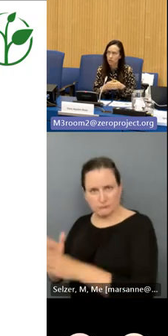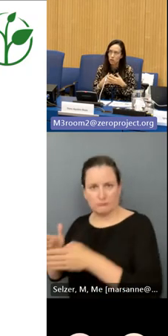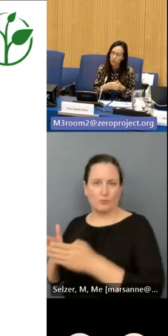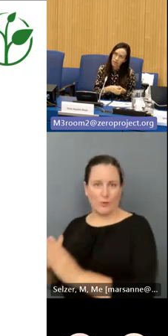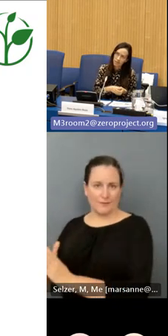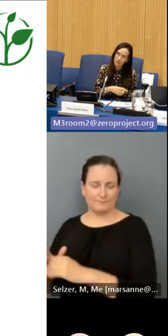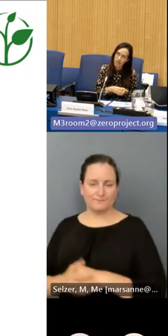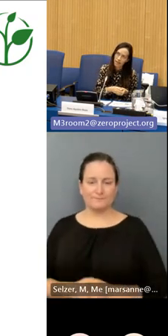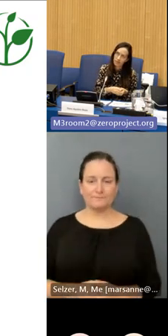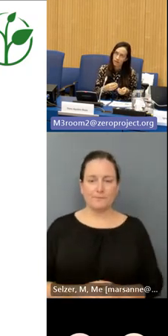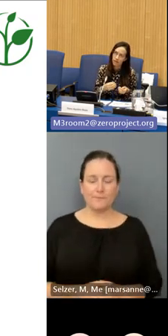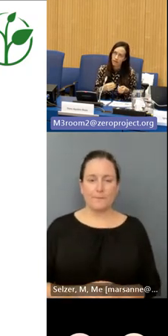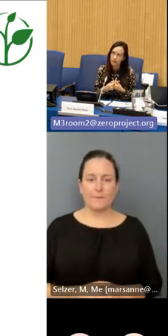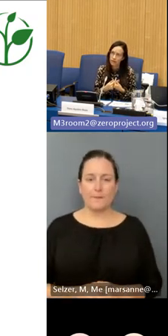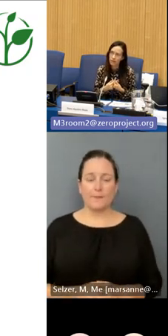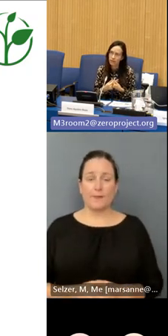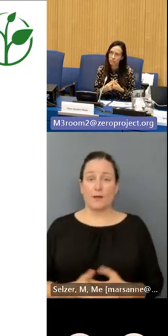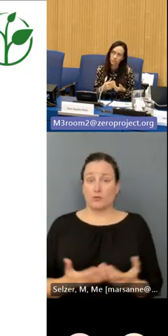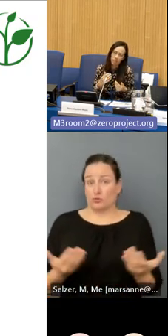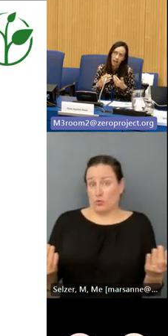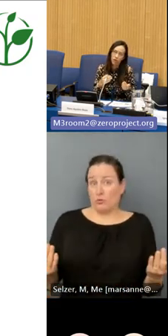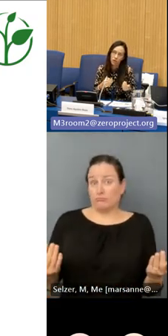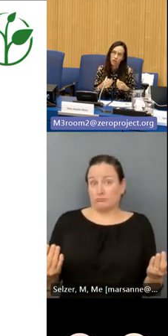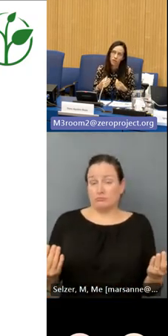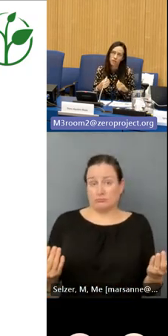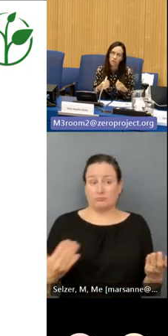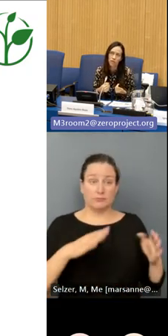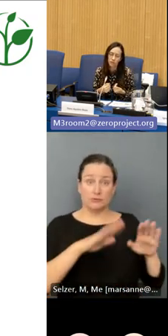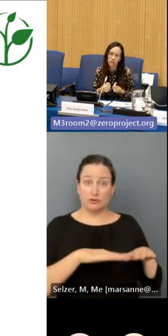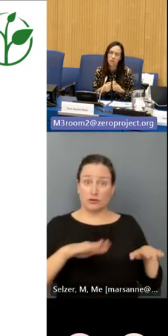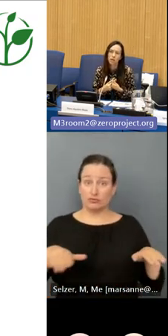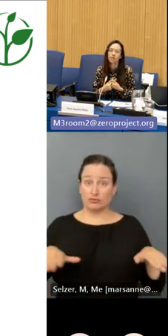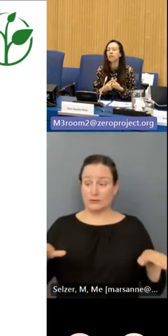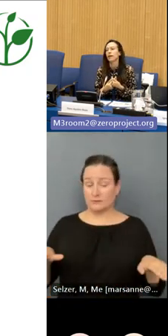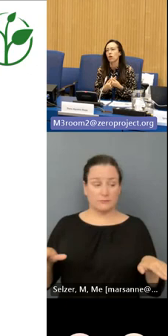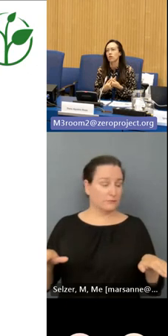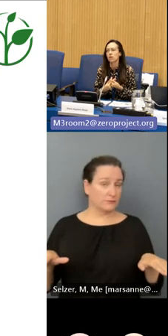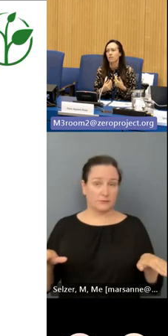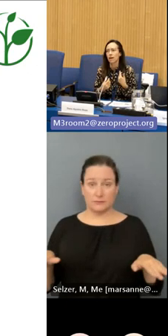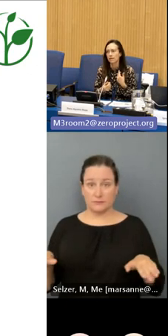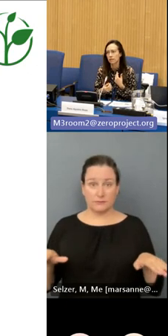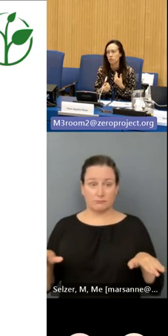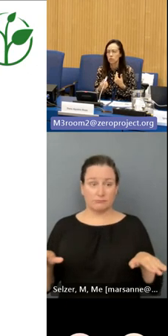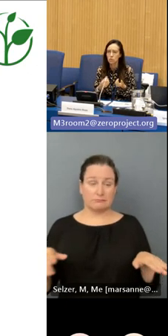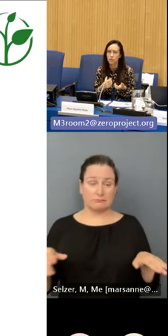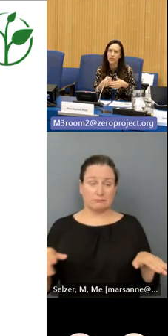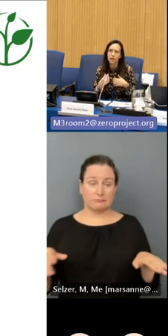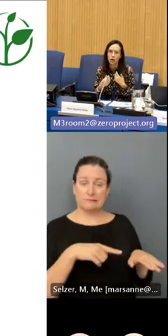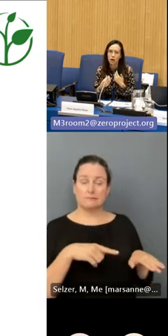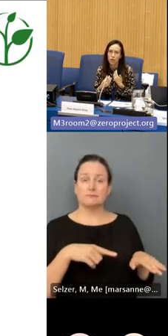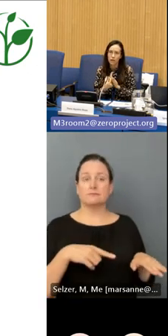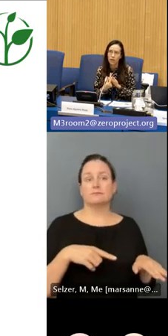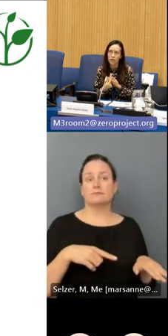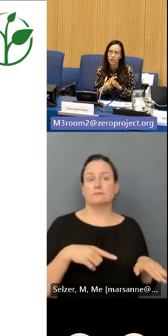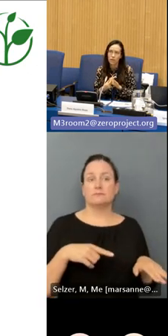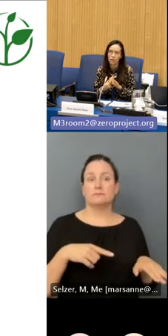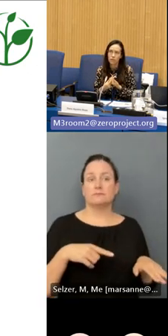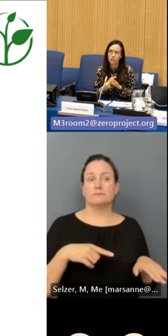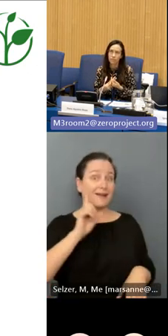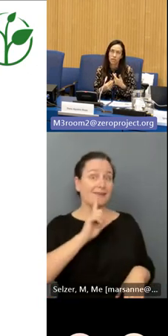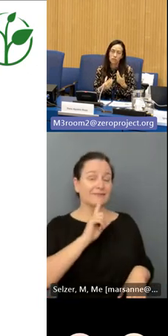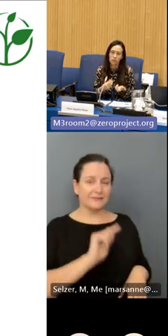The students that are, that have other levels of deafness, they also have access to other,